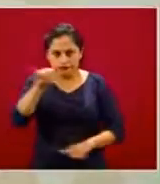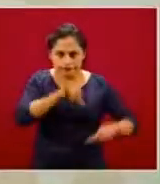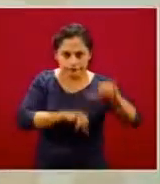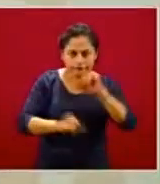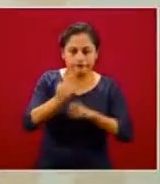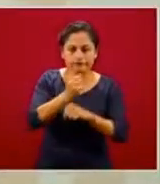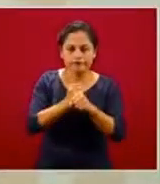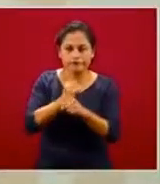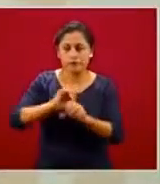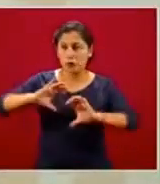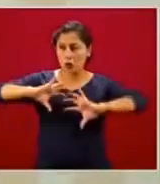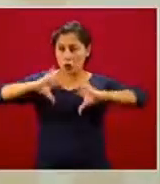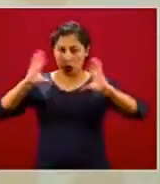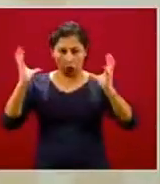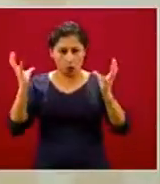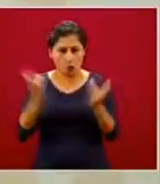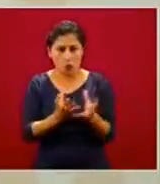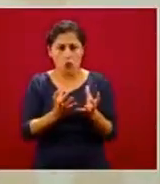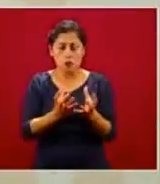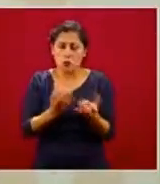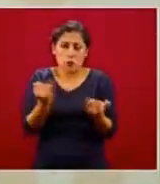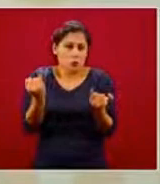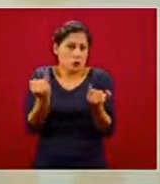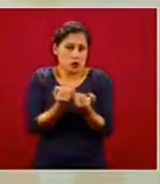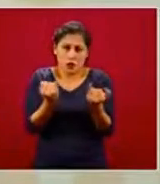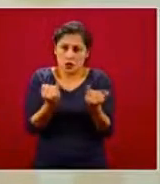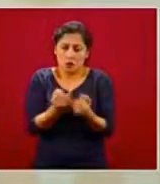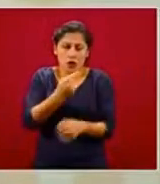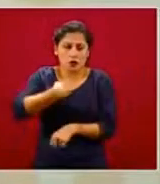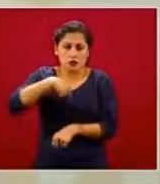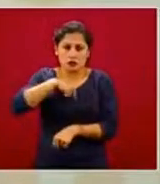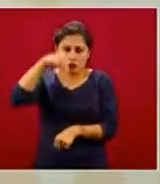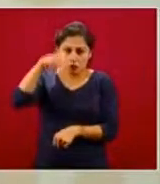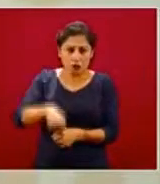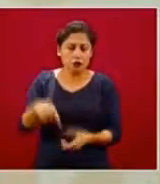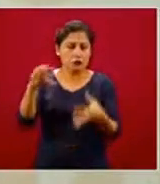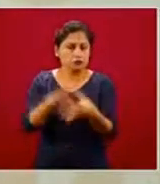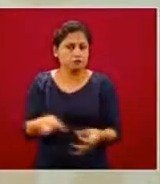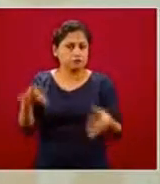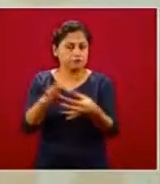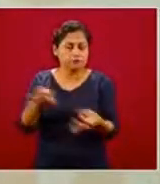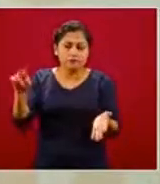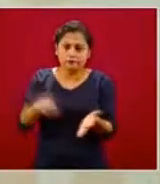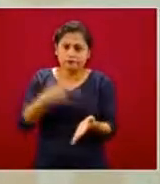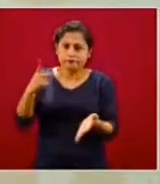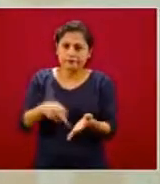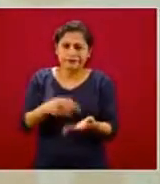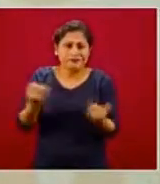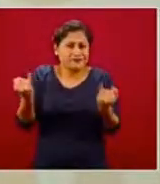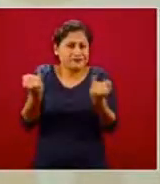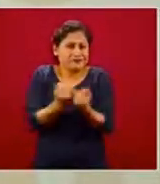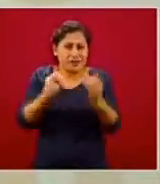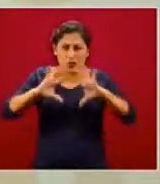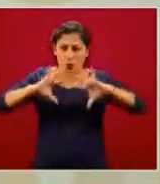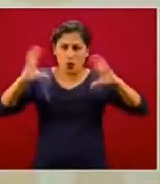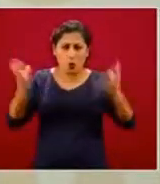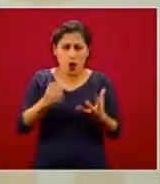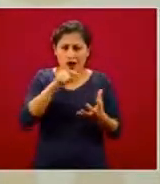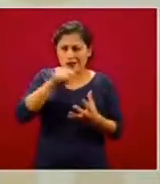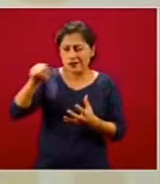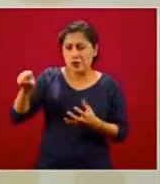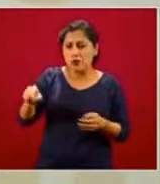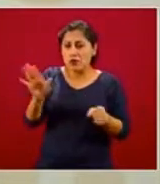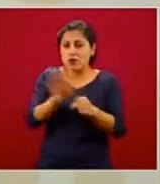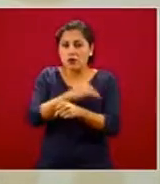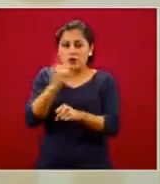measures. And many of the techniques that we're seeing is the same that we've been seeing for a while, and